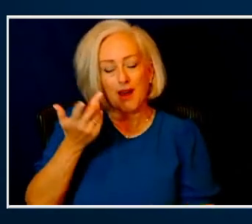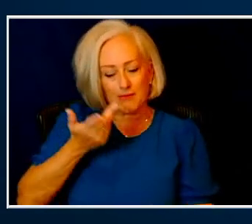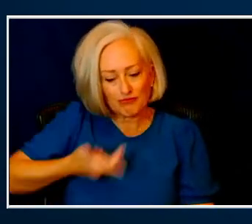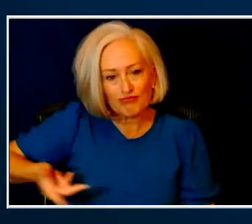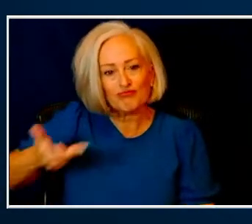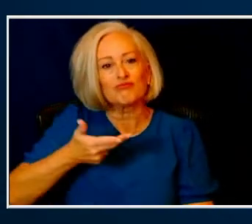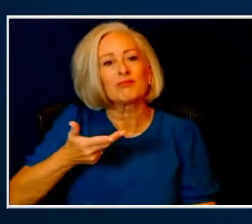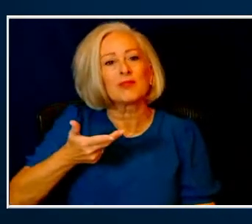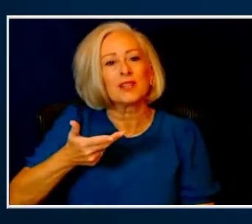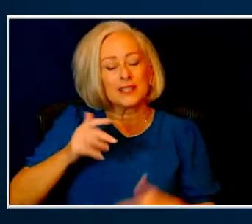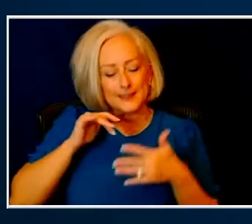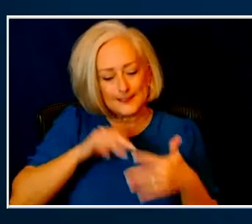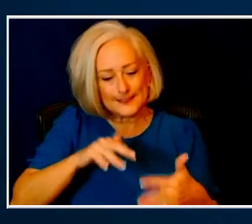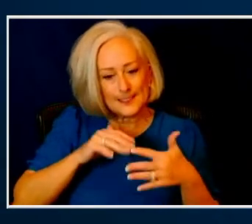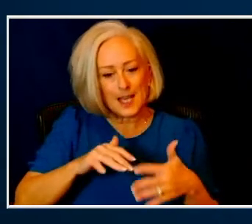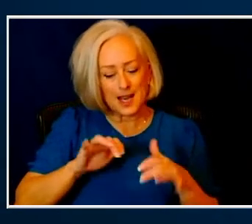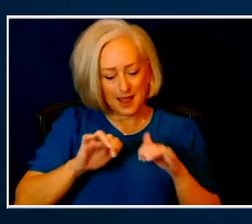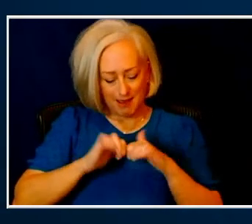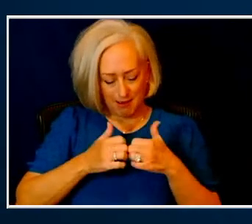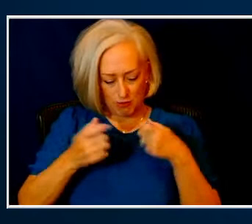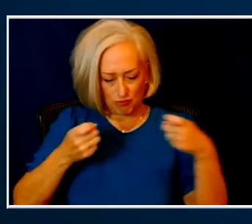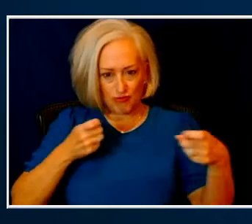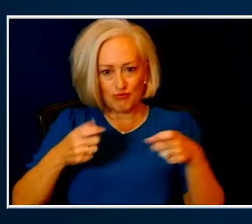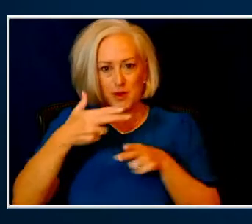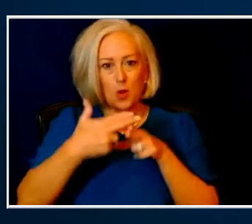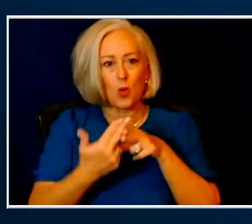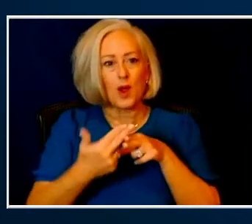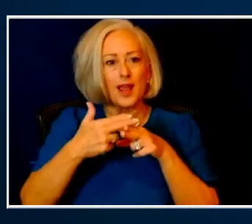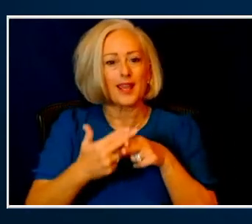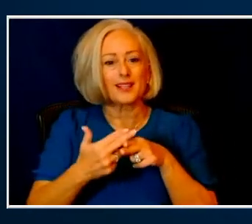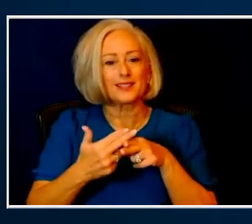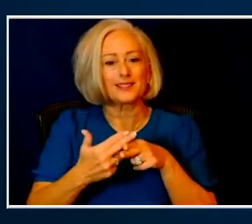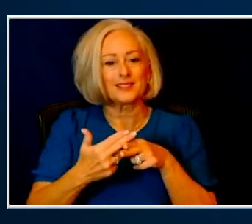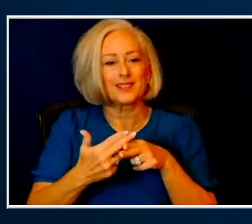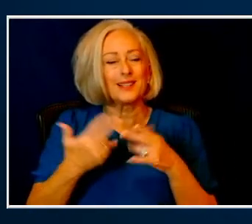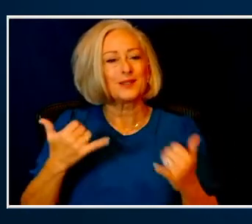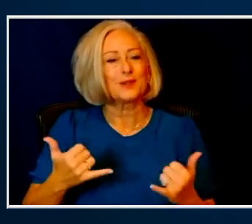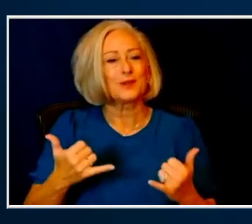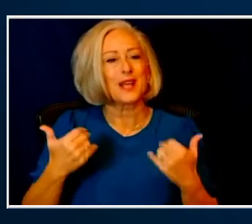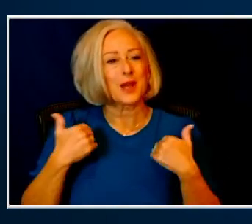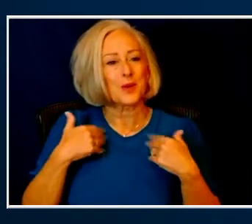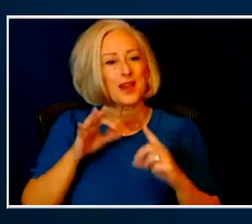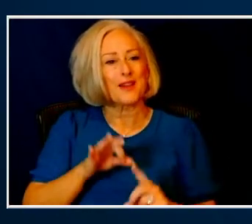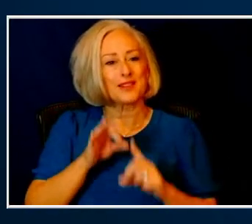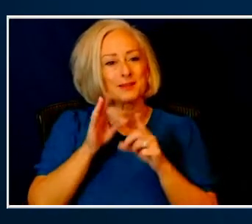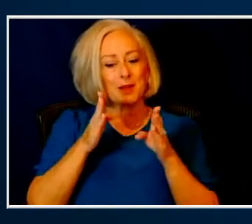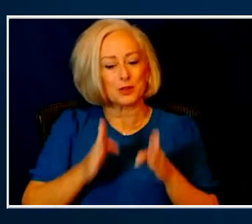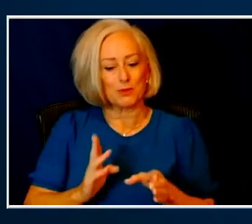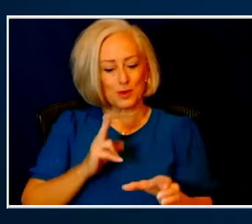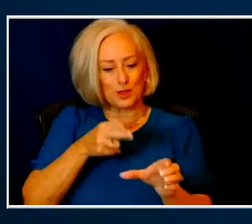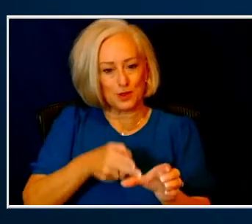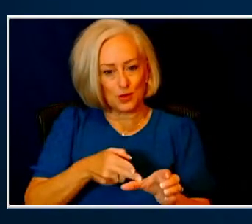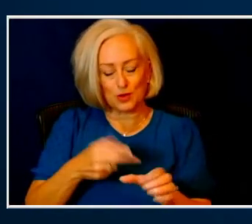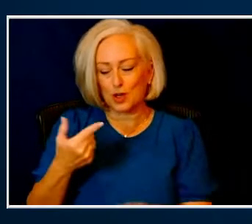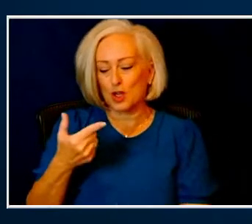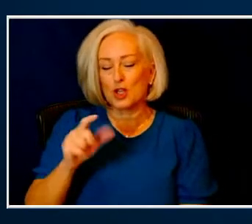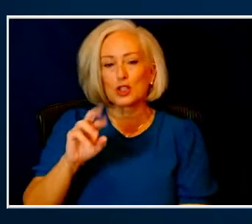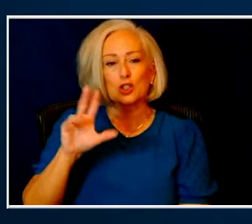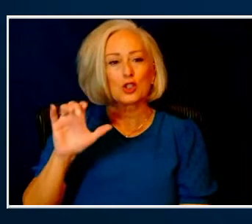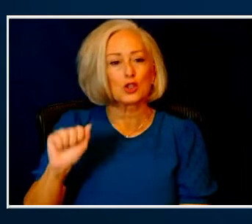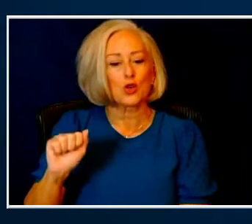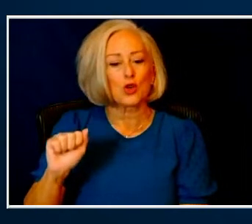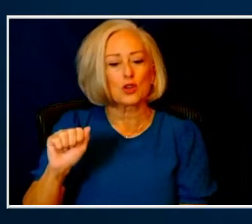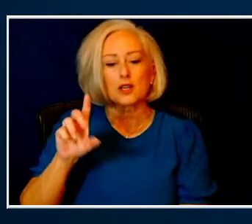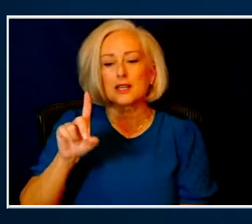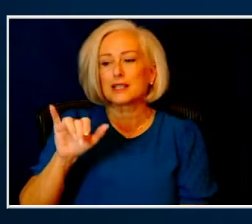management. And today we have a special guest, Georgia Dittmeyer, a nurse and a woman who has agreed to share with us